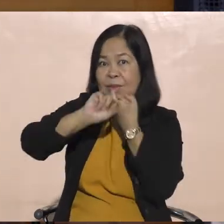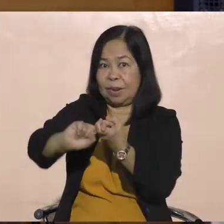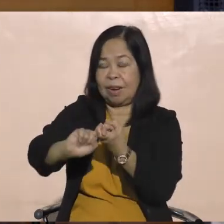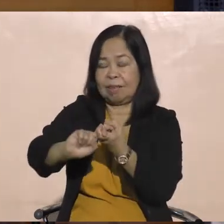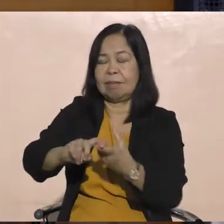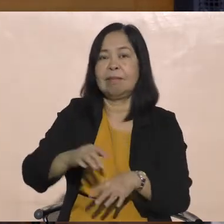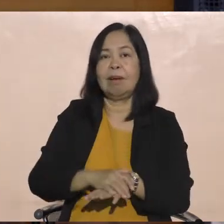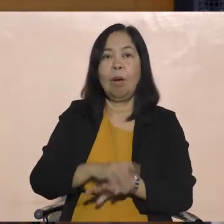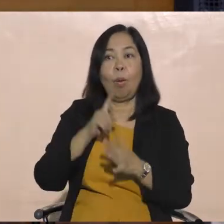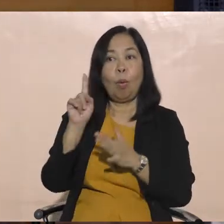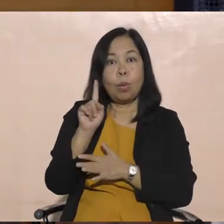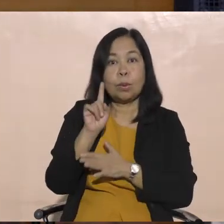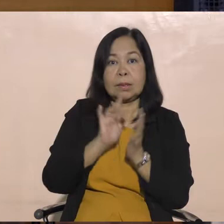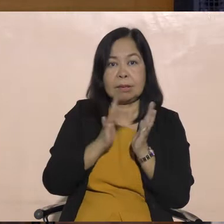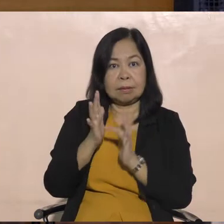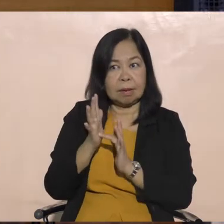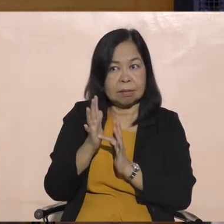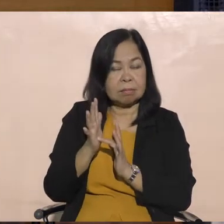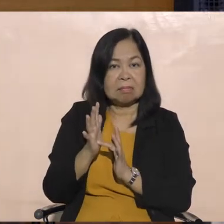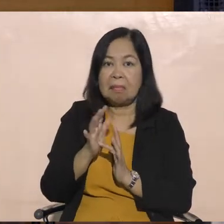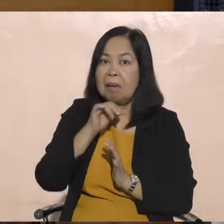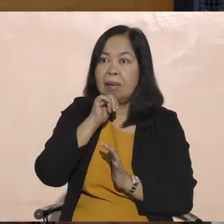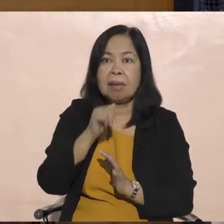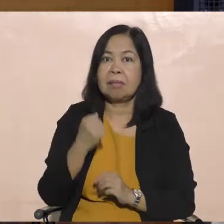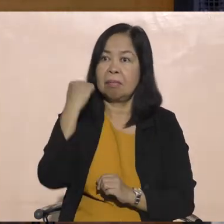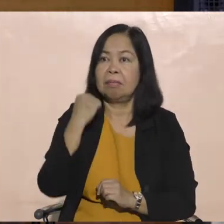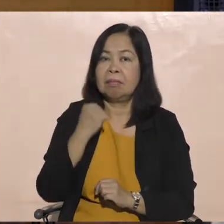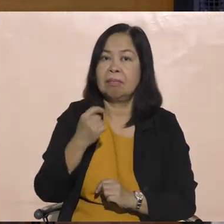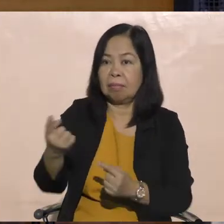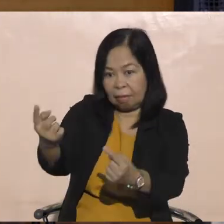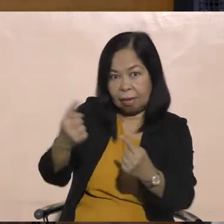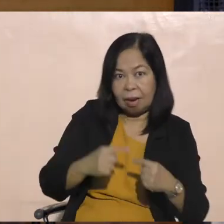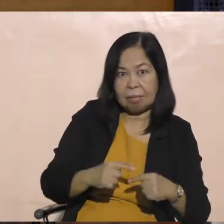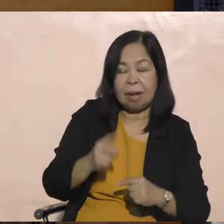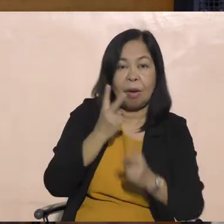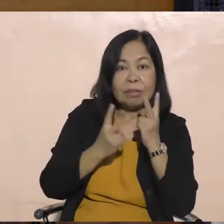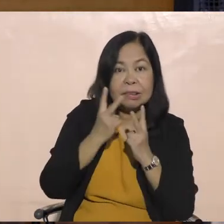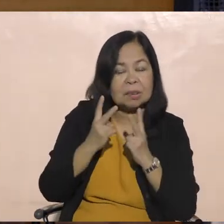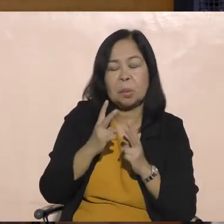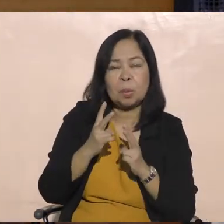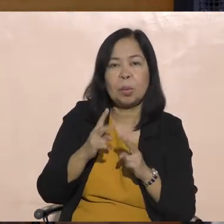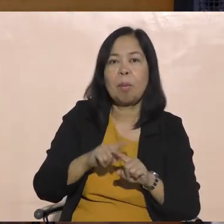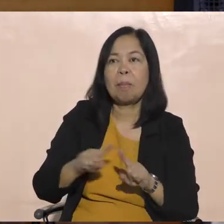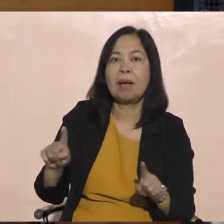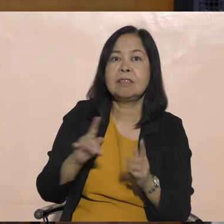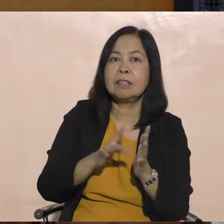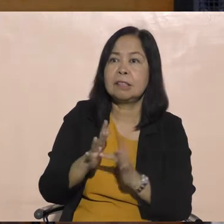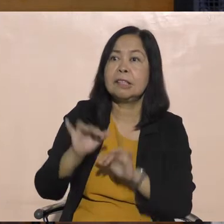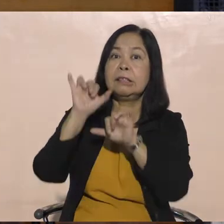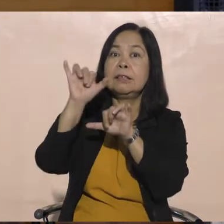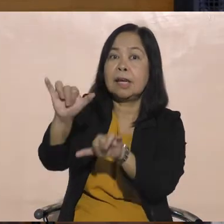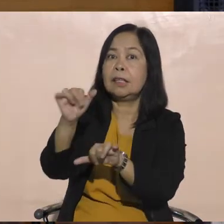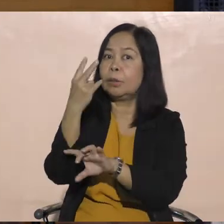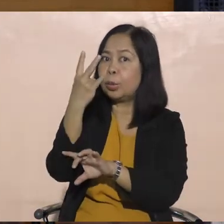Lazarus. What Jesus did was he stayed where he was 2 more days. And when Jesus arrived in